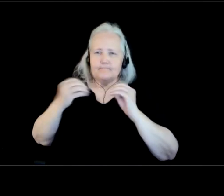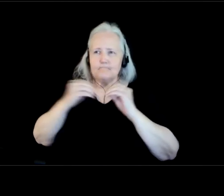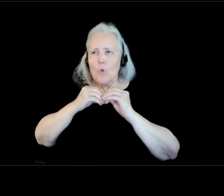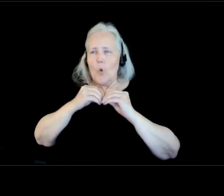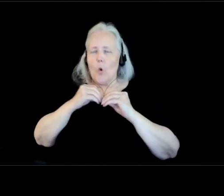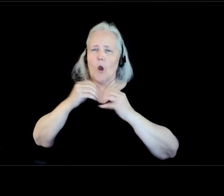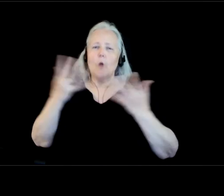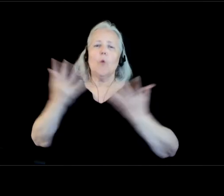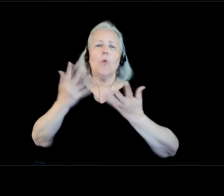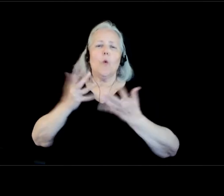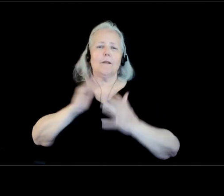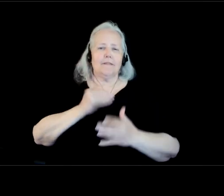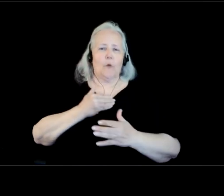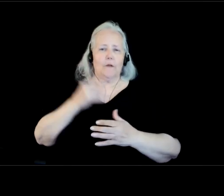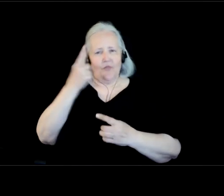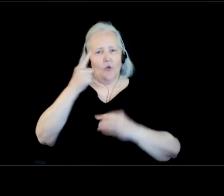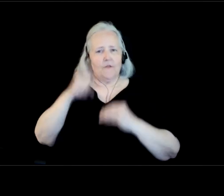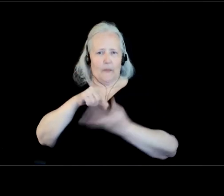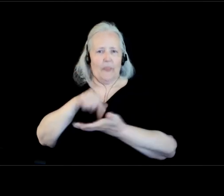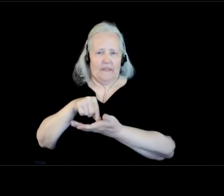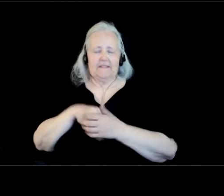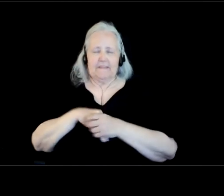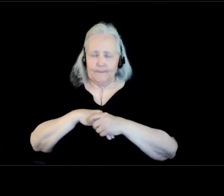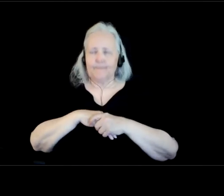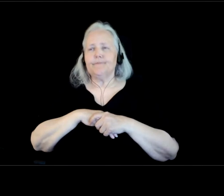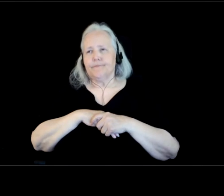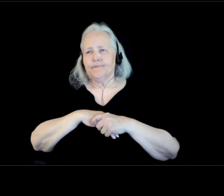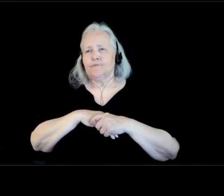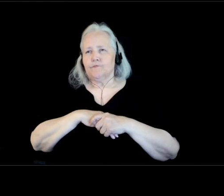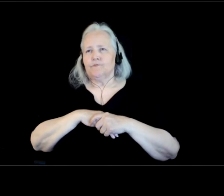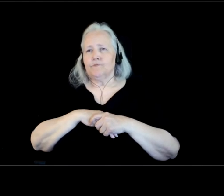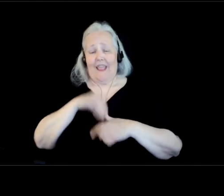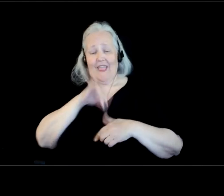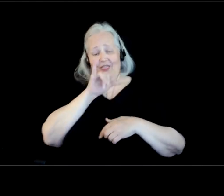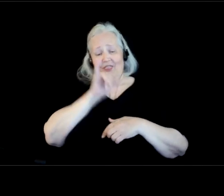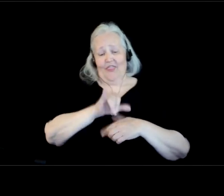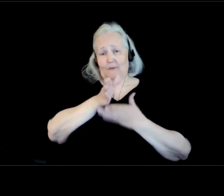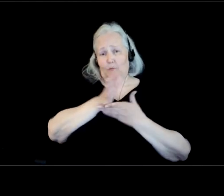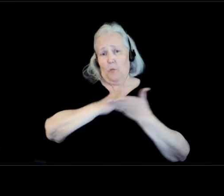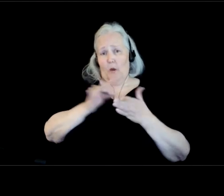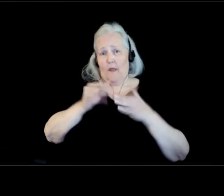it. And that is, how is this section of language going to